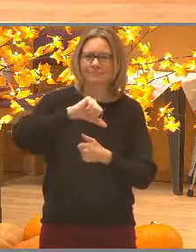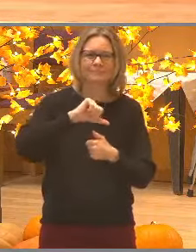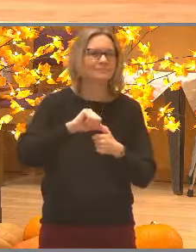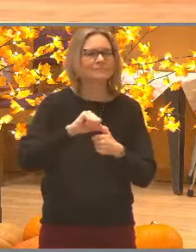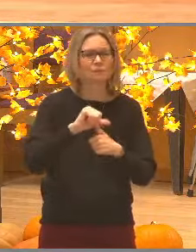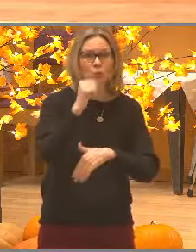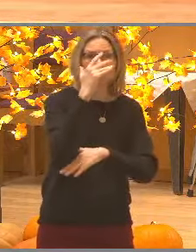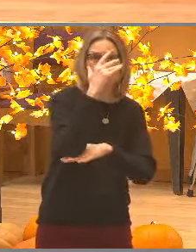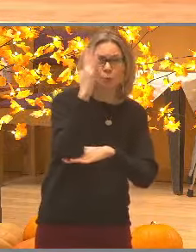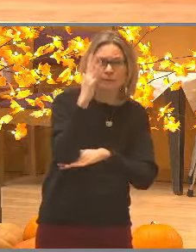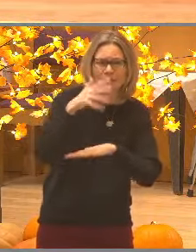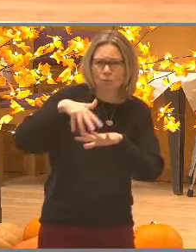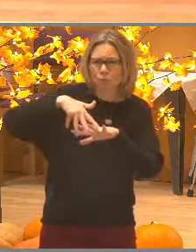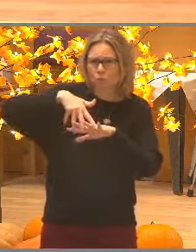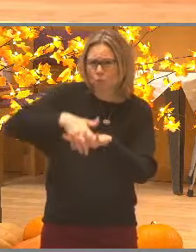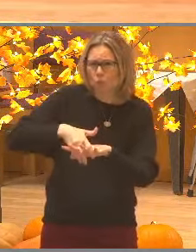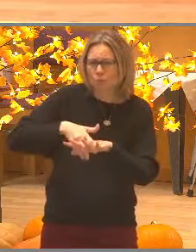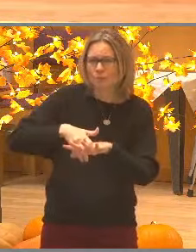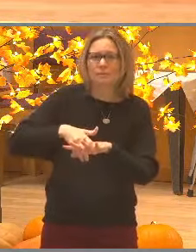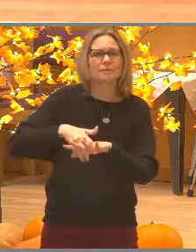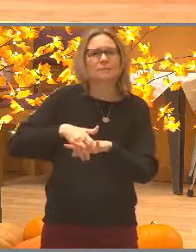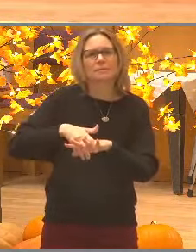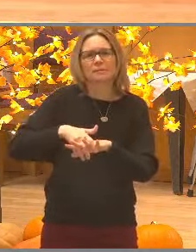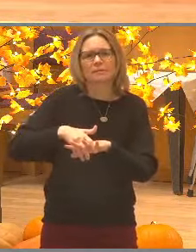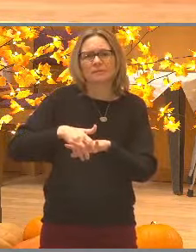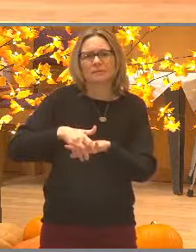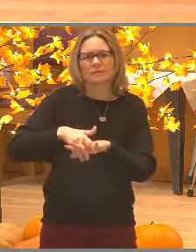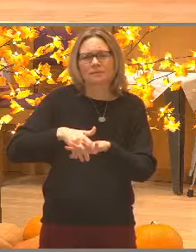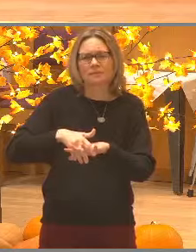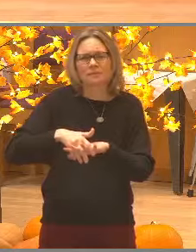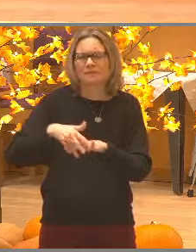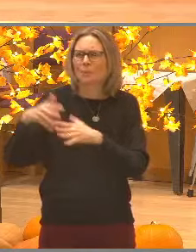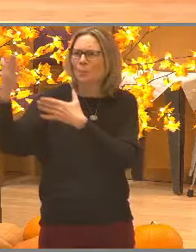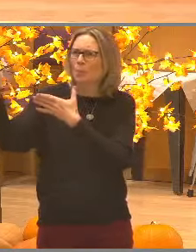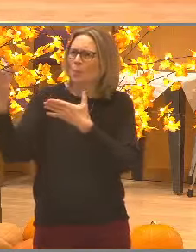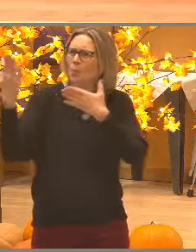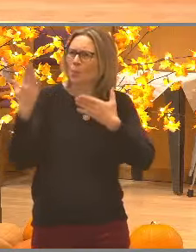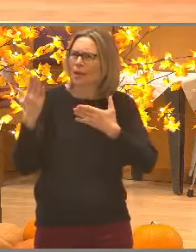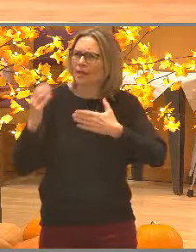Trees and the roots in the trees bring stability to the ground.